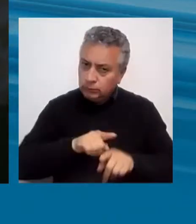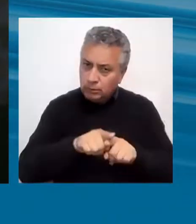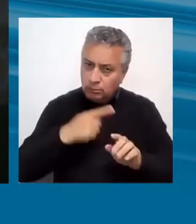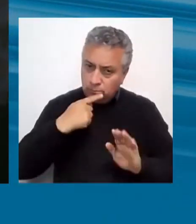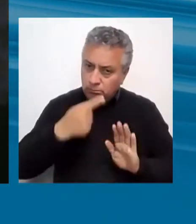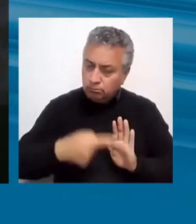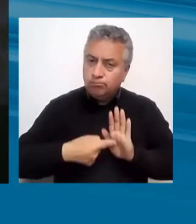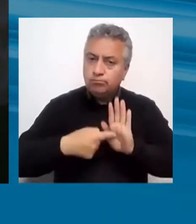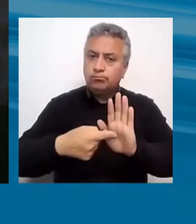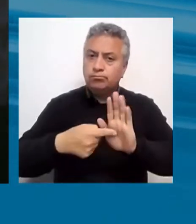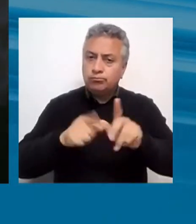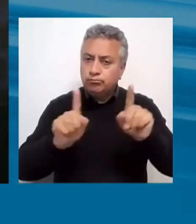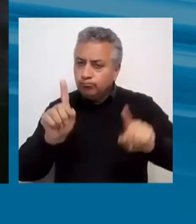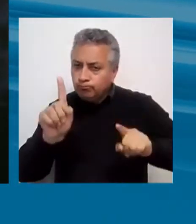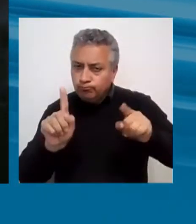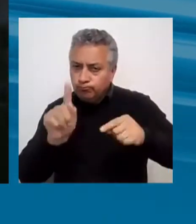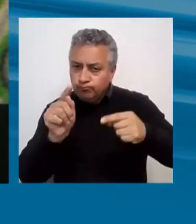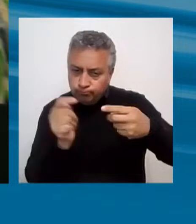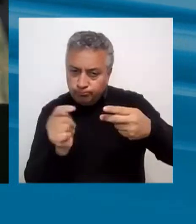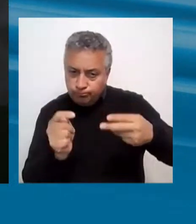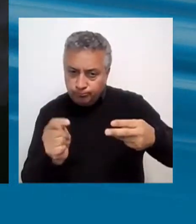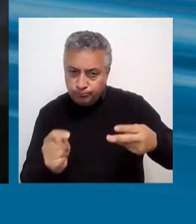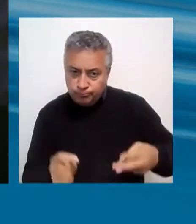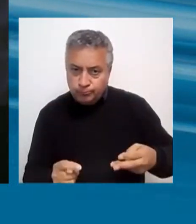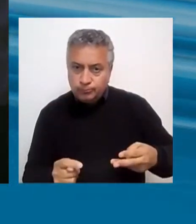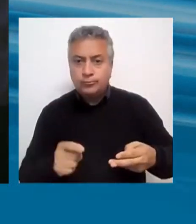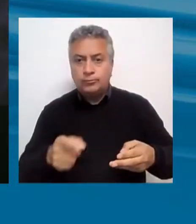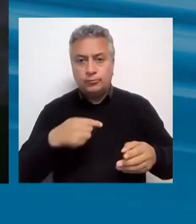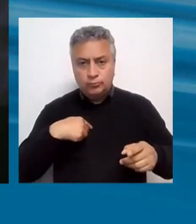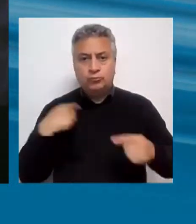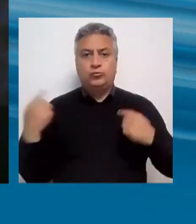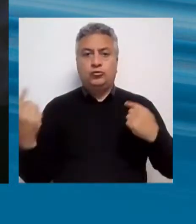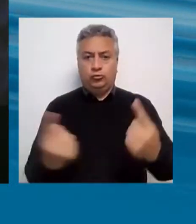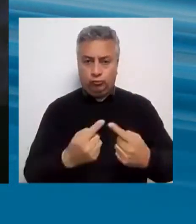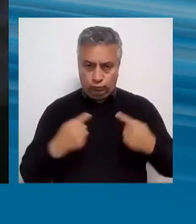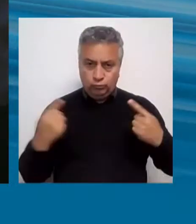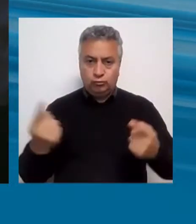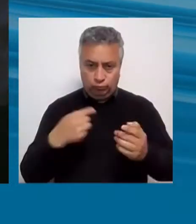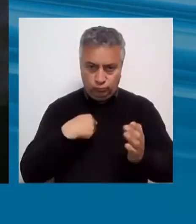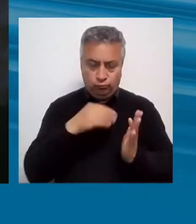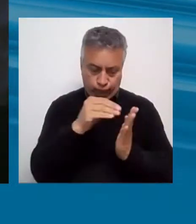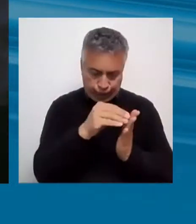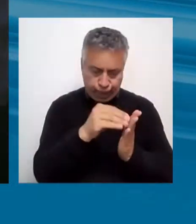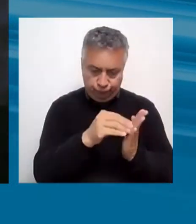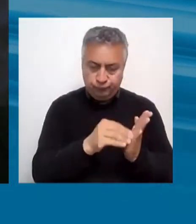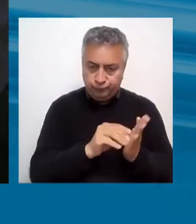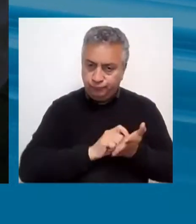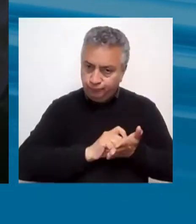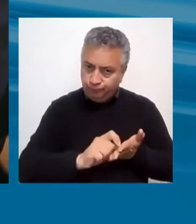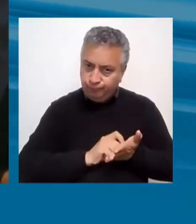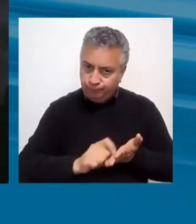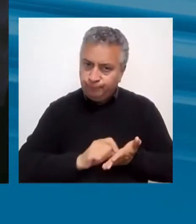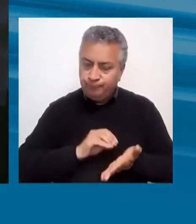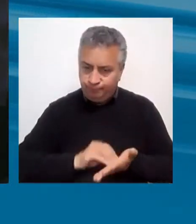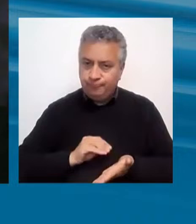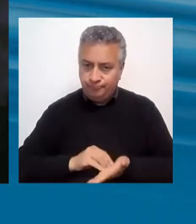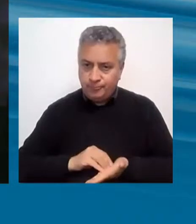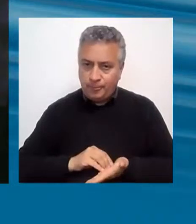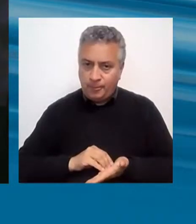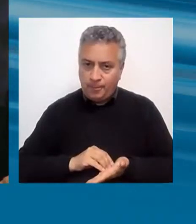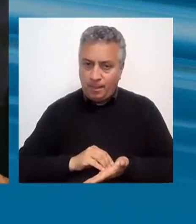Let me highlight some of the topics that we have heard this afternoon and that we have all taken due note of.